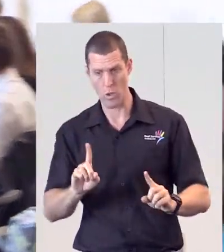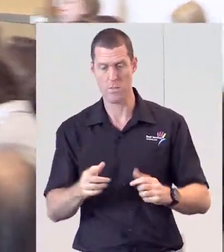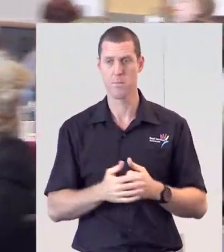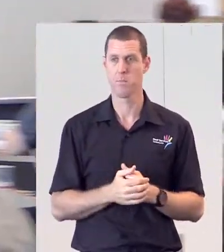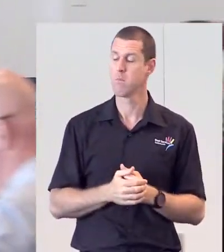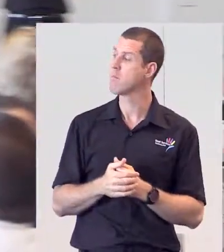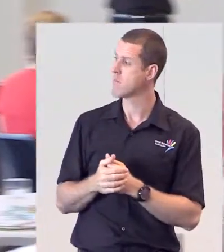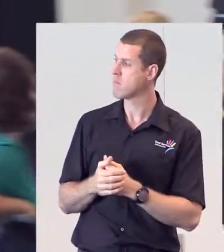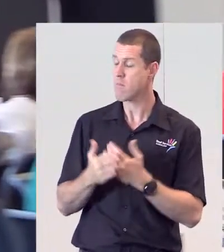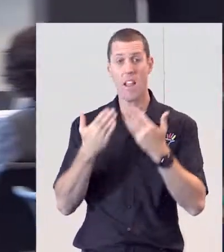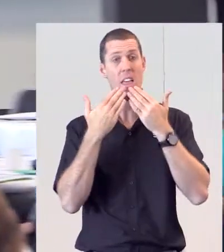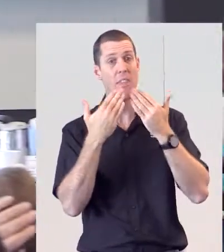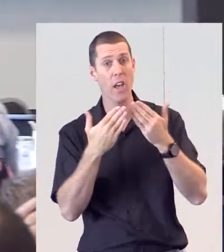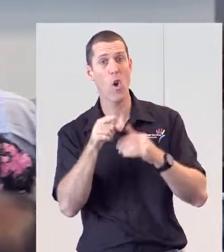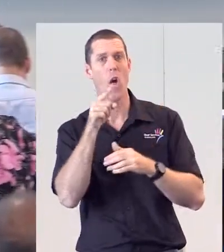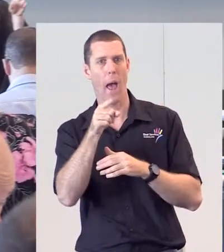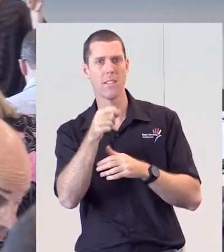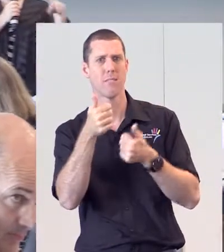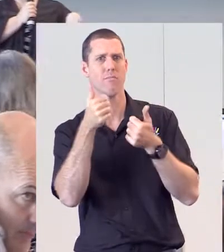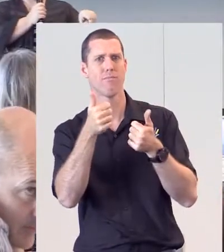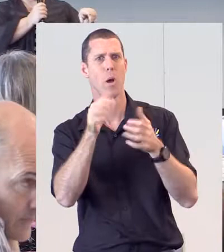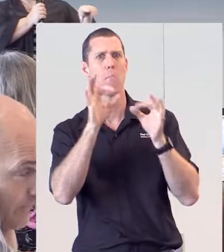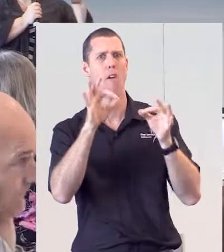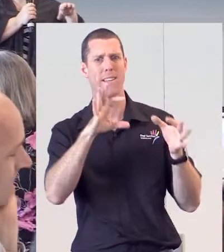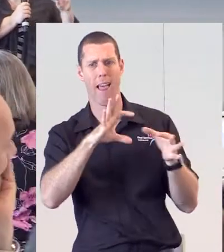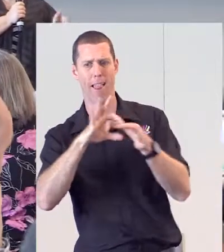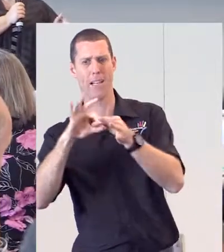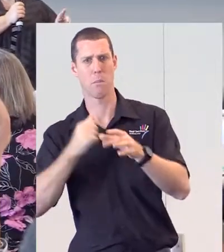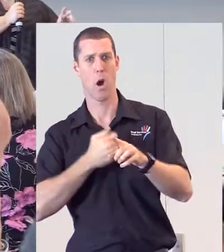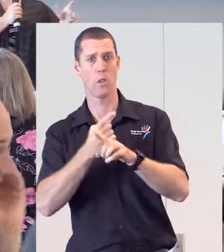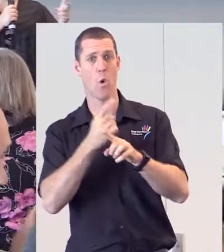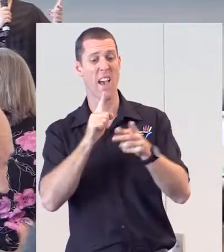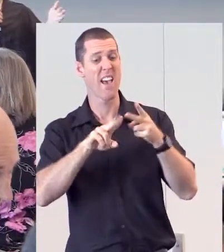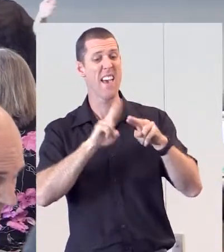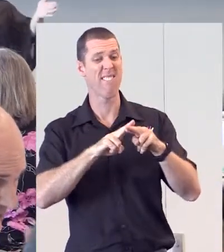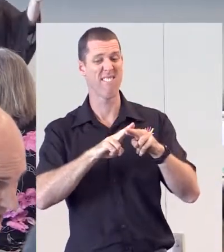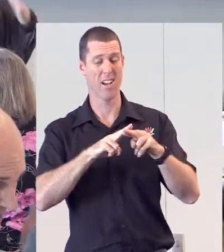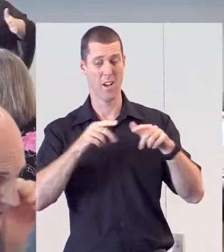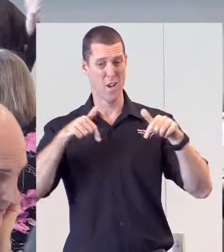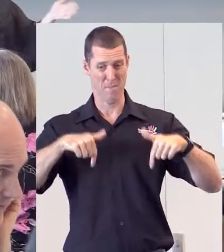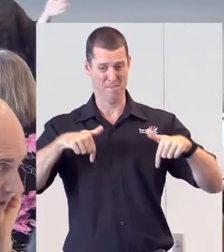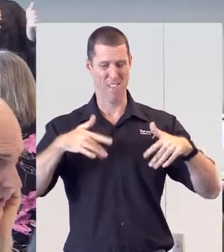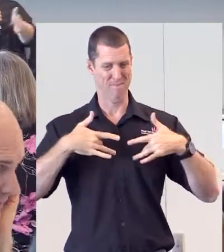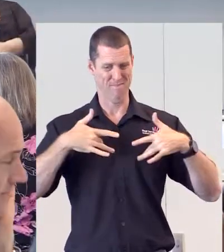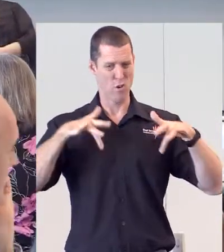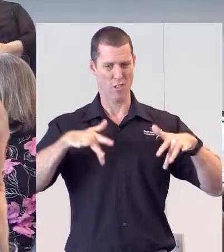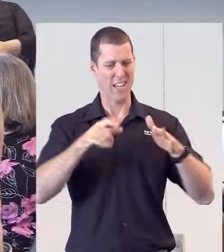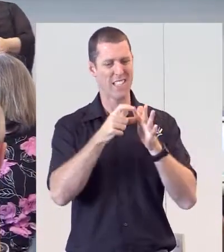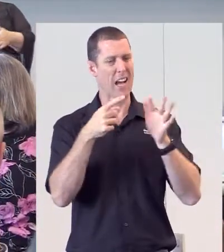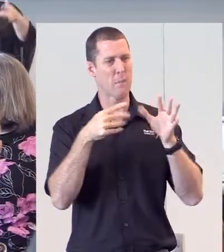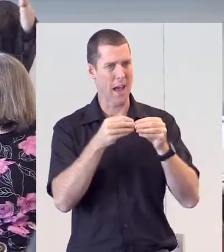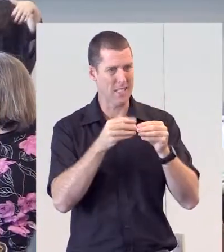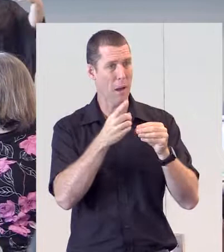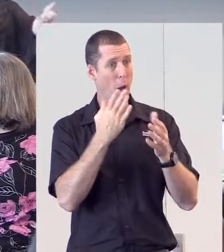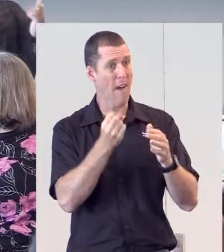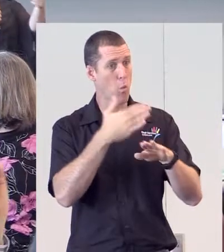Thank you. That's actually a nice segue. We don't have a database, but we do have training in workforce planning and